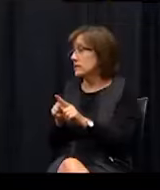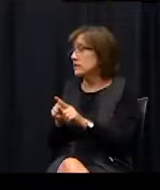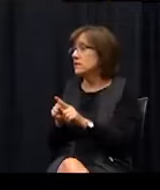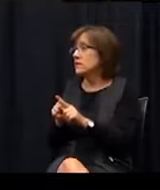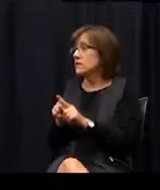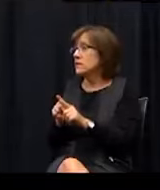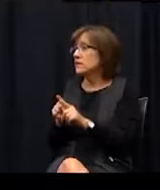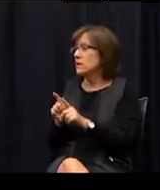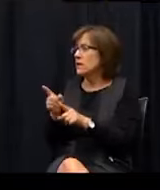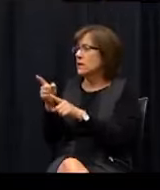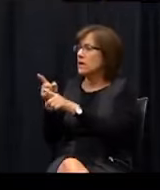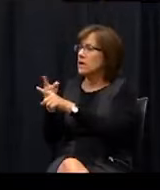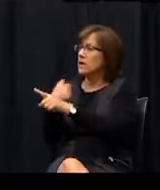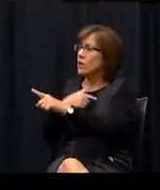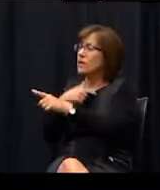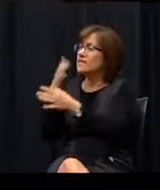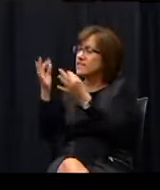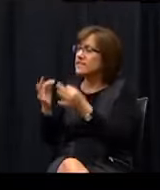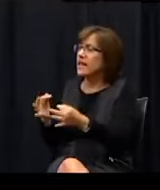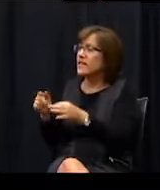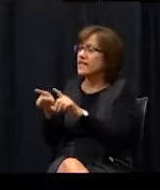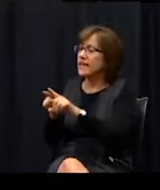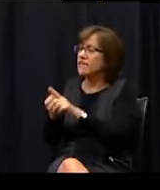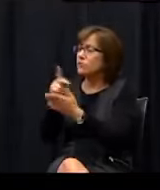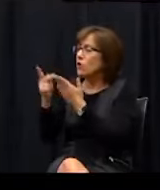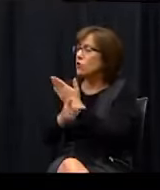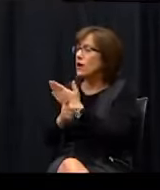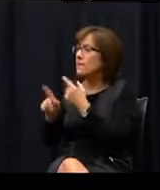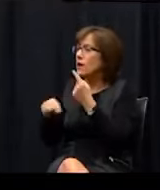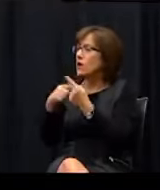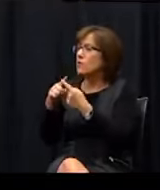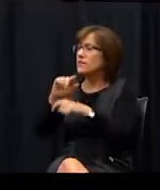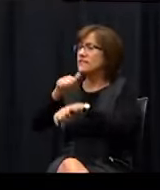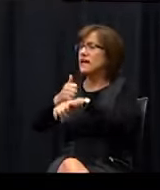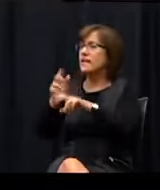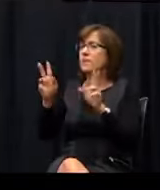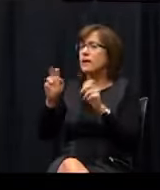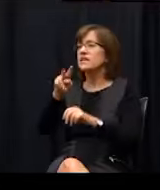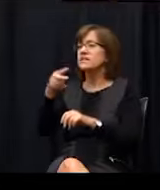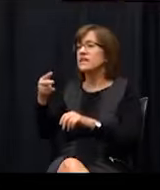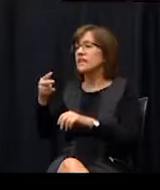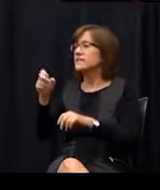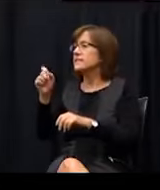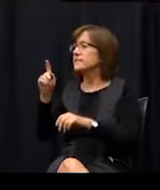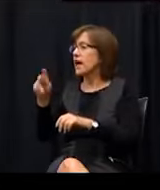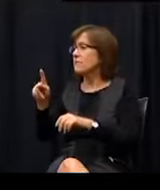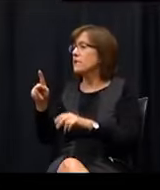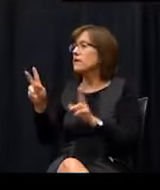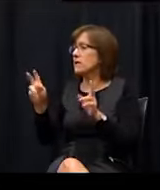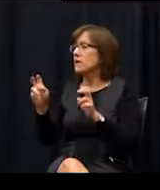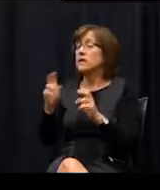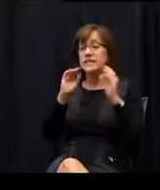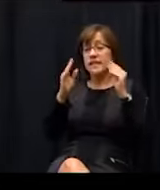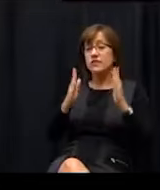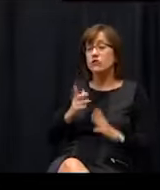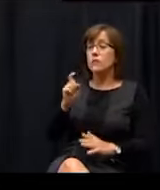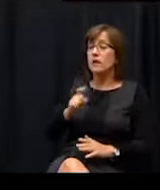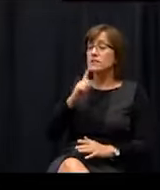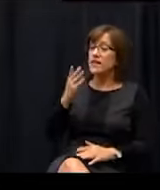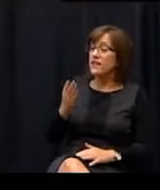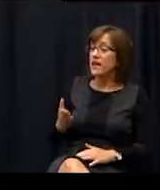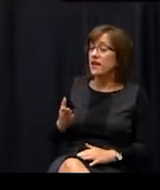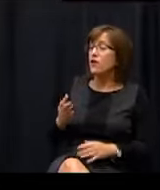We made the decision as a program when we took up second step that the teachers had to be in the room while it was